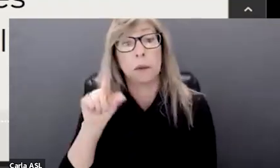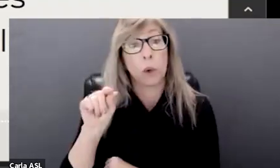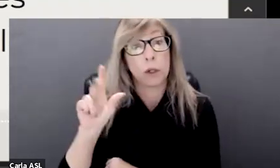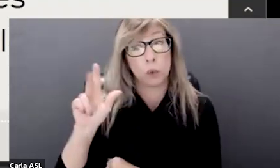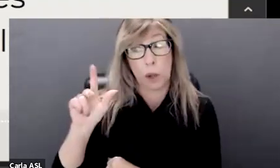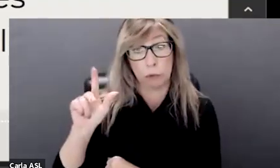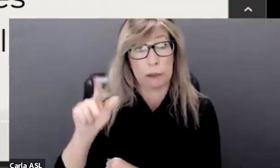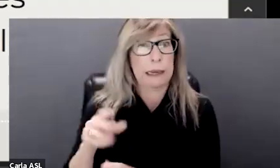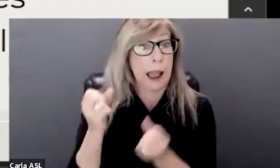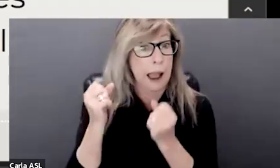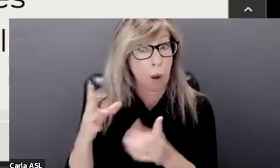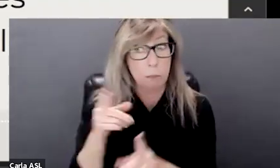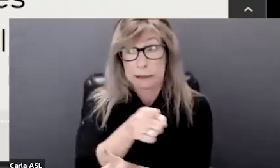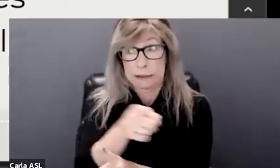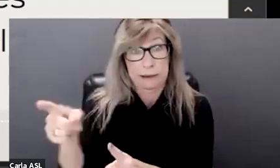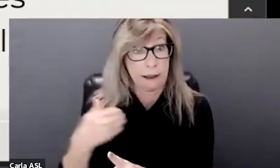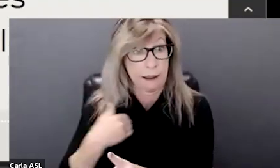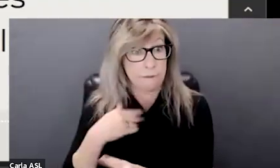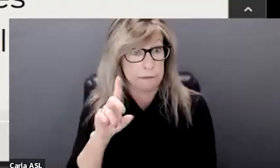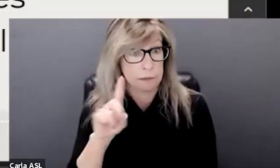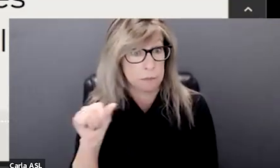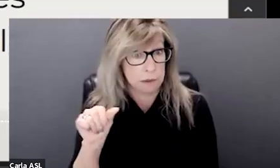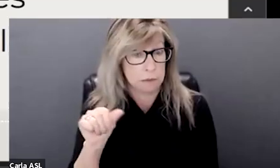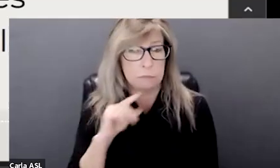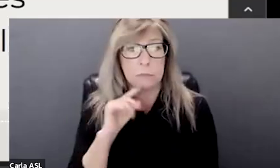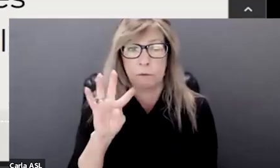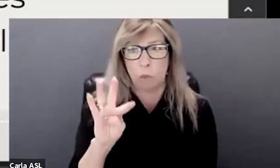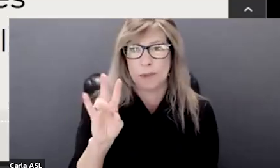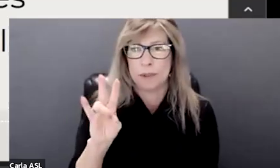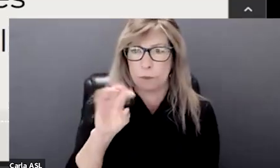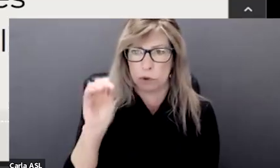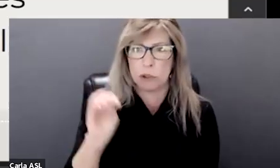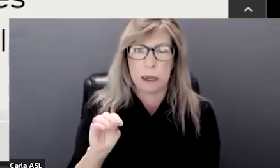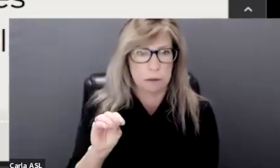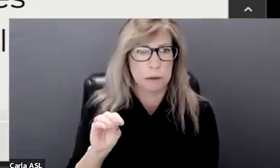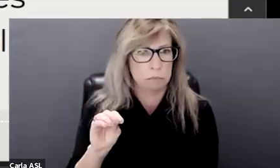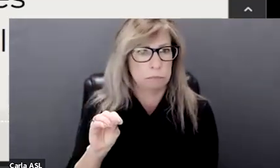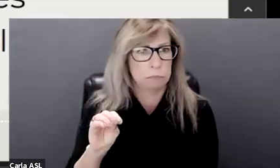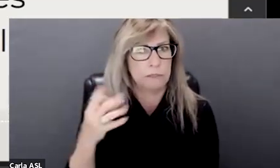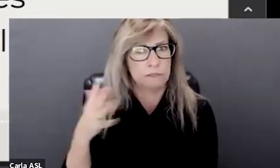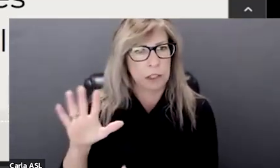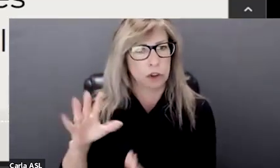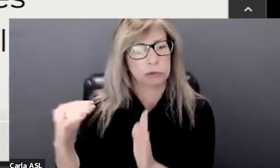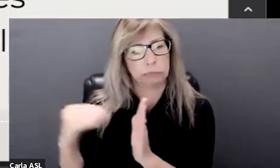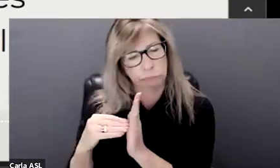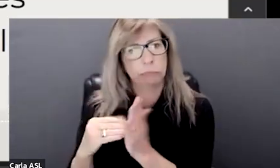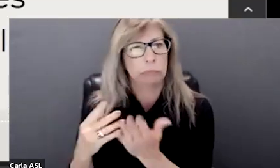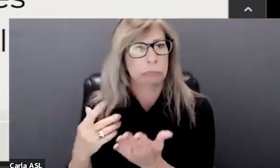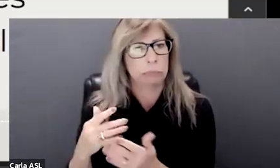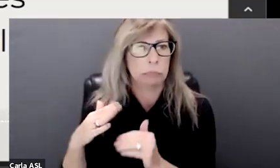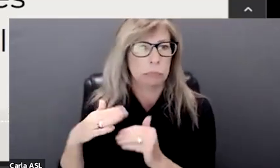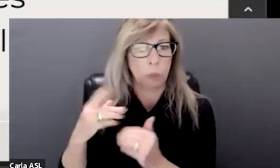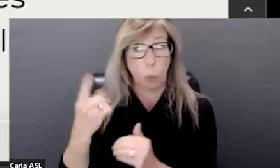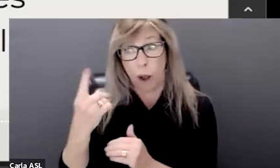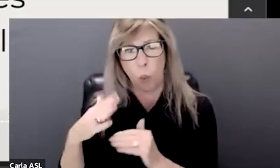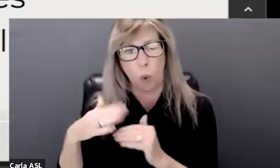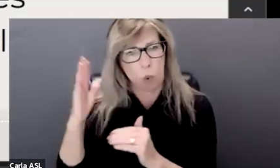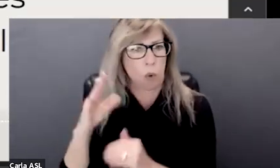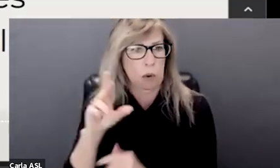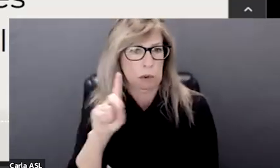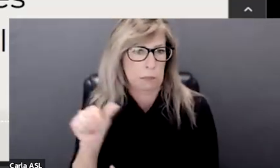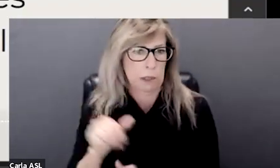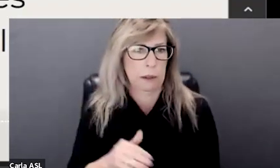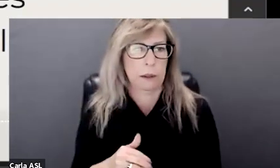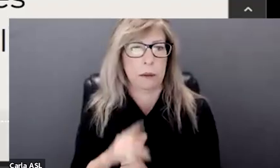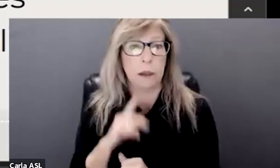just over 47% for those reported having one or more disability versus almost 67%